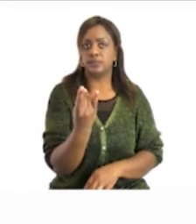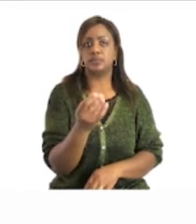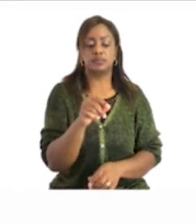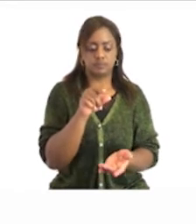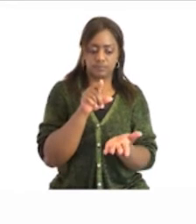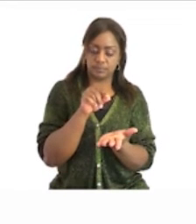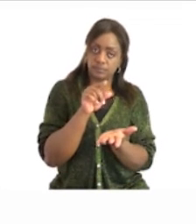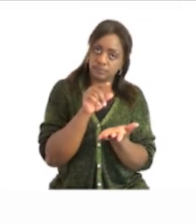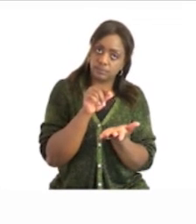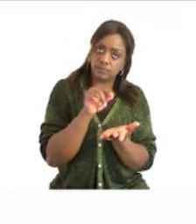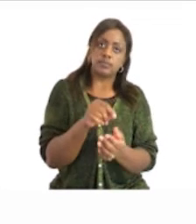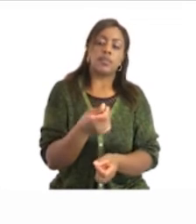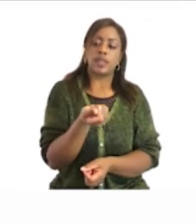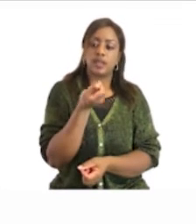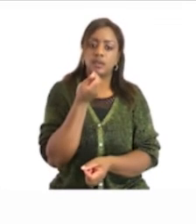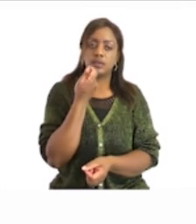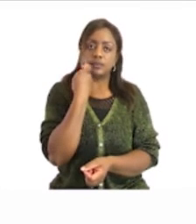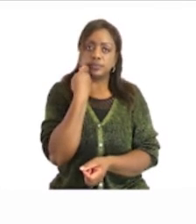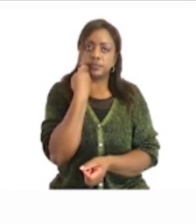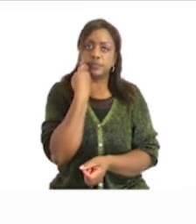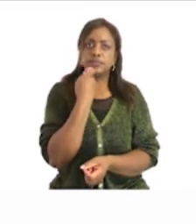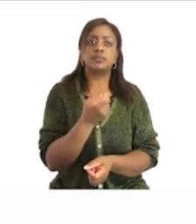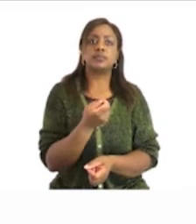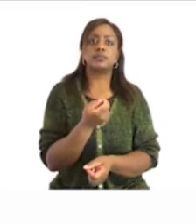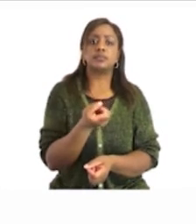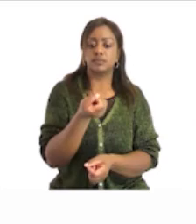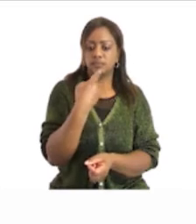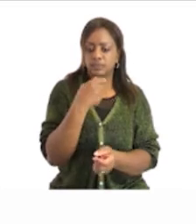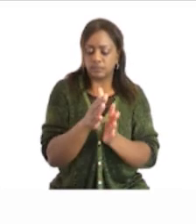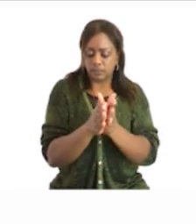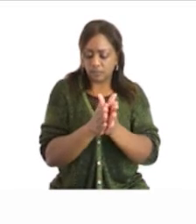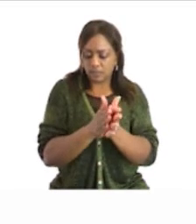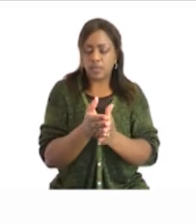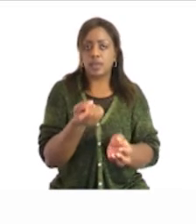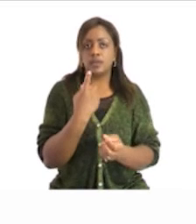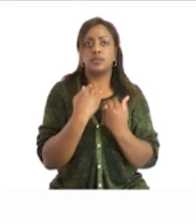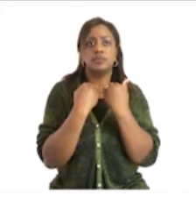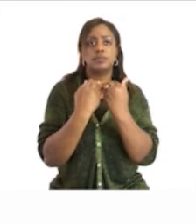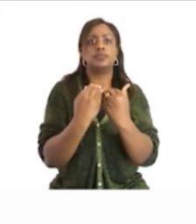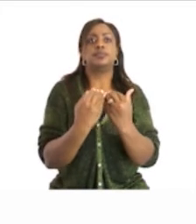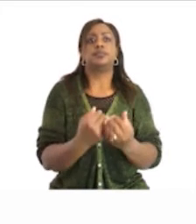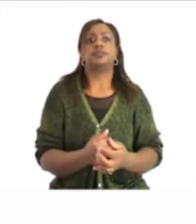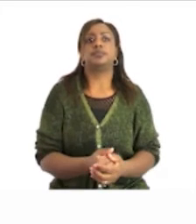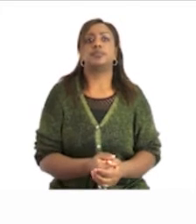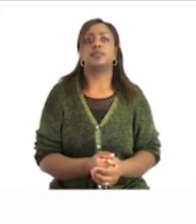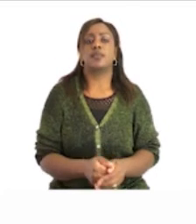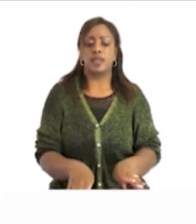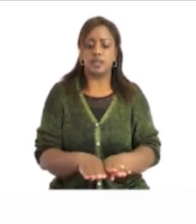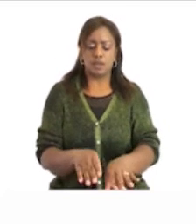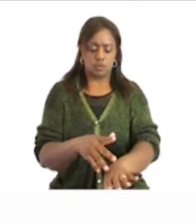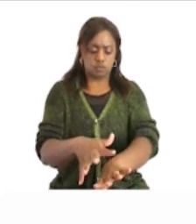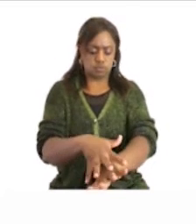that your body can keep on working. And another interesting thing about proteins is that they make red blood cells